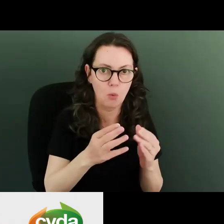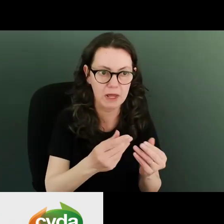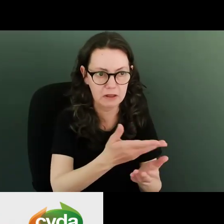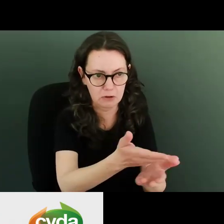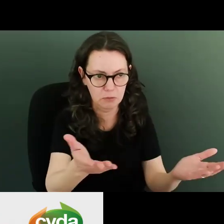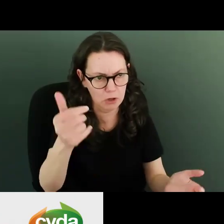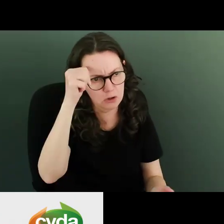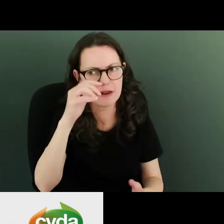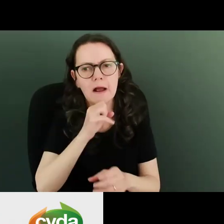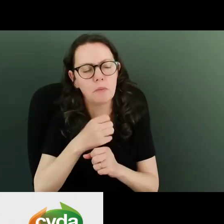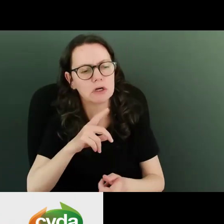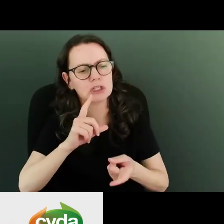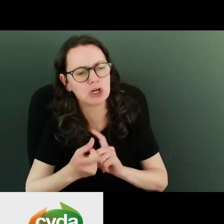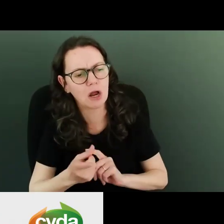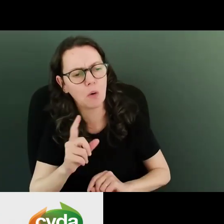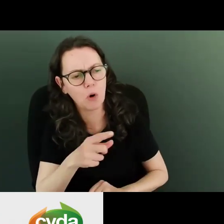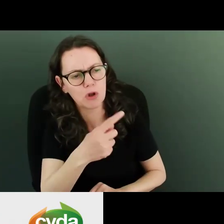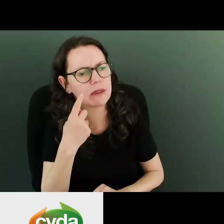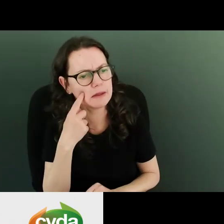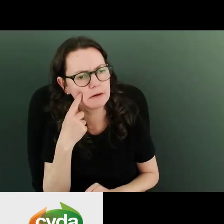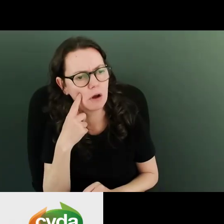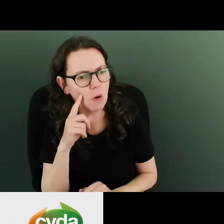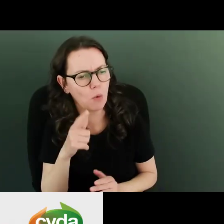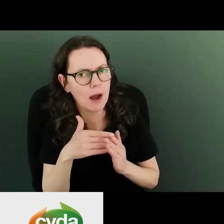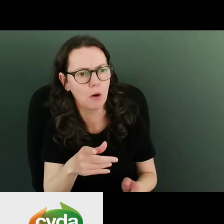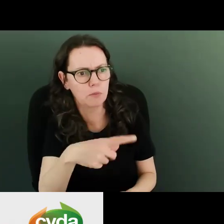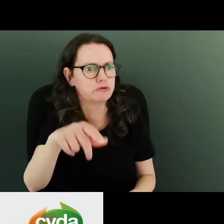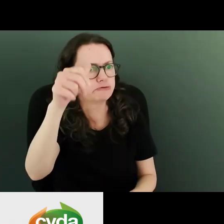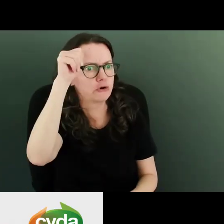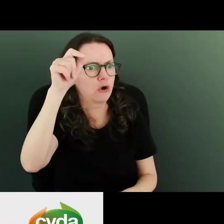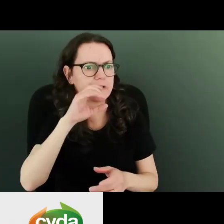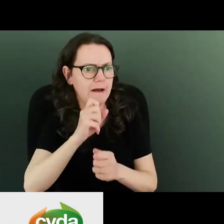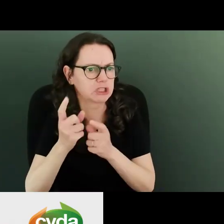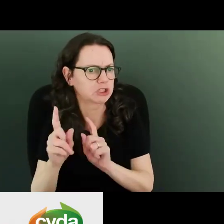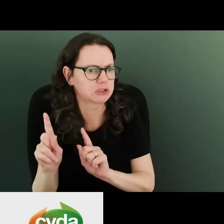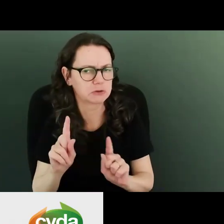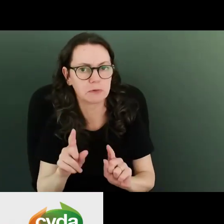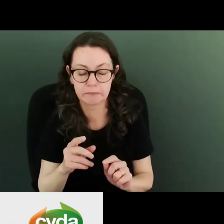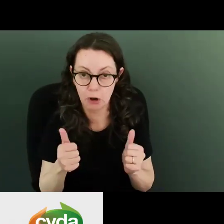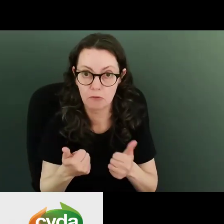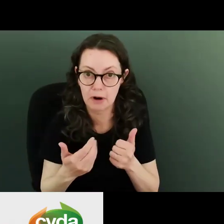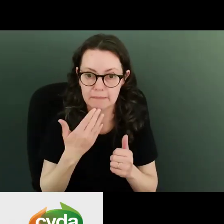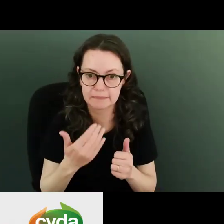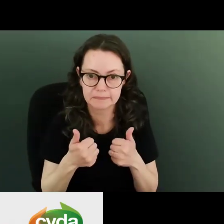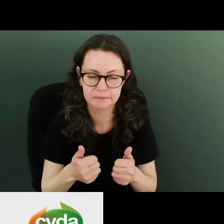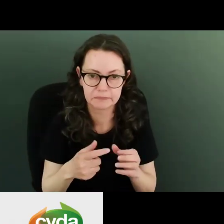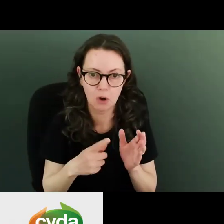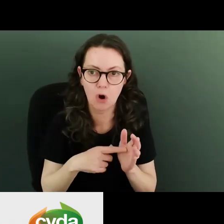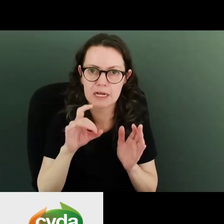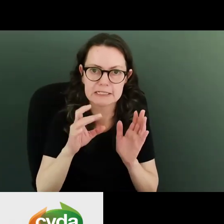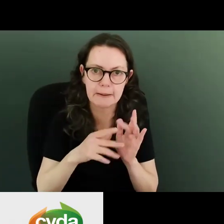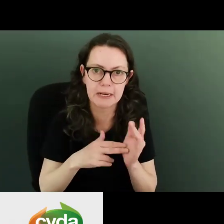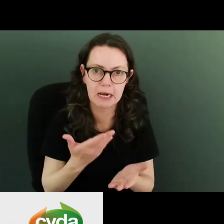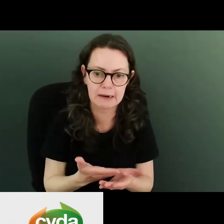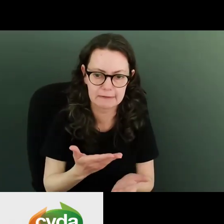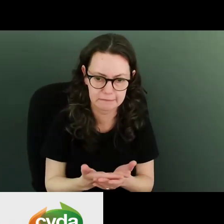most recent and relevant resources that are going to be helpful to them. So well done to everyone involved. We've got 10 minutes to